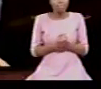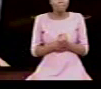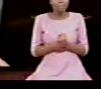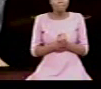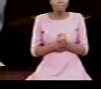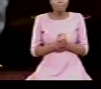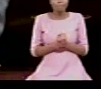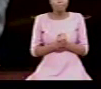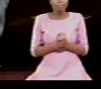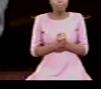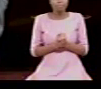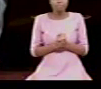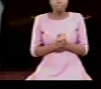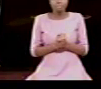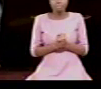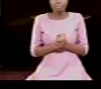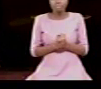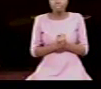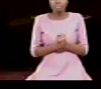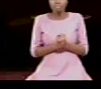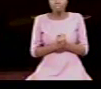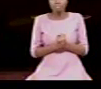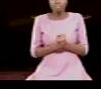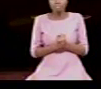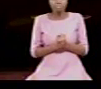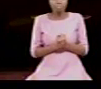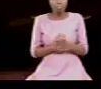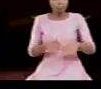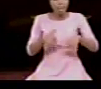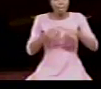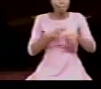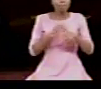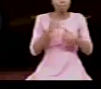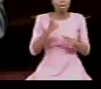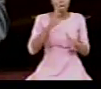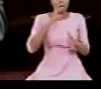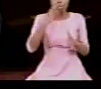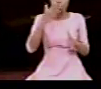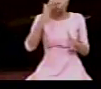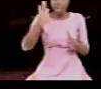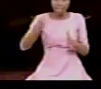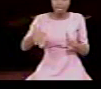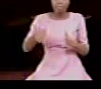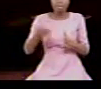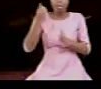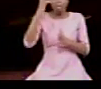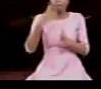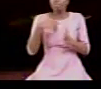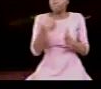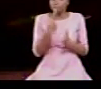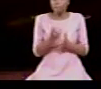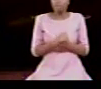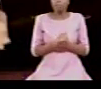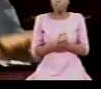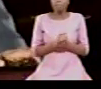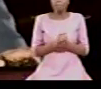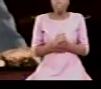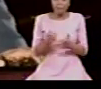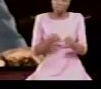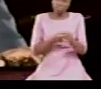50, from verse 16. But unto the wicked, God said, the wicked, the